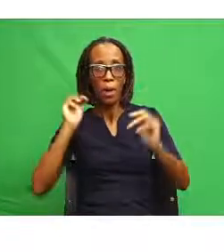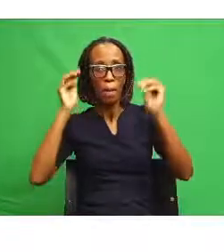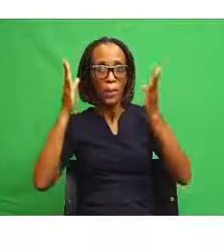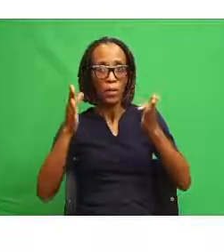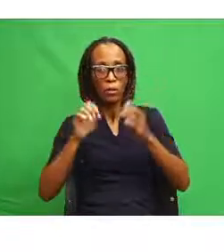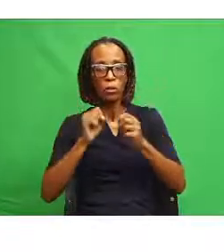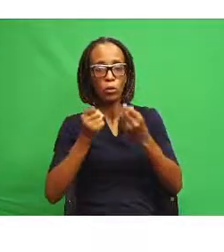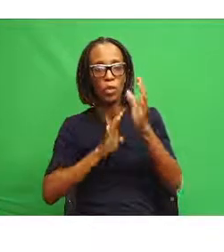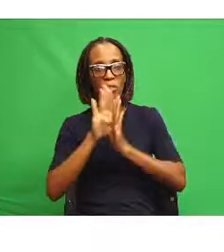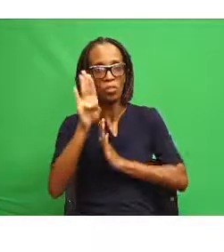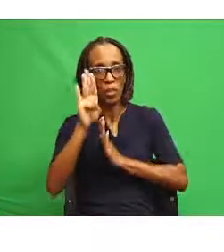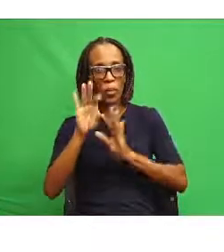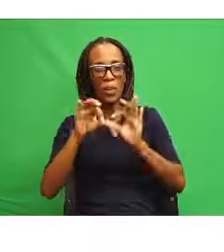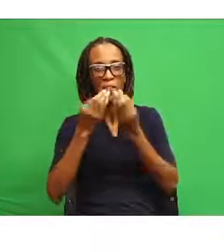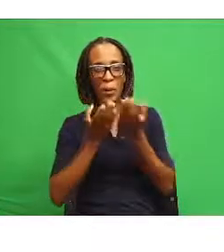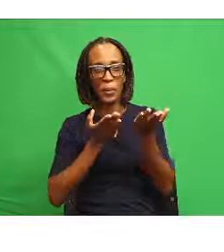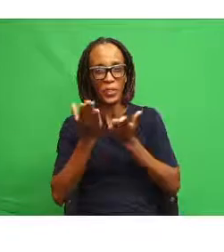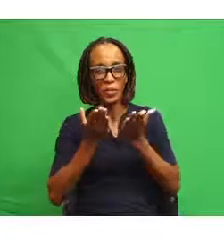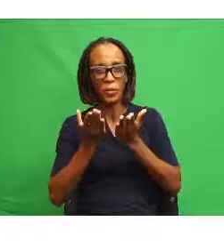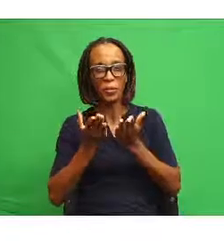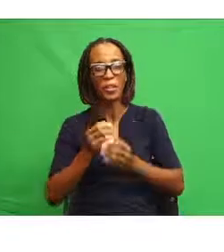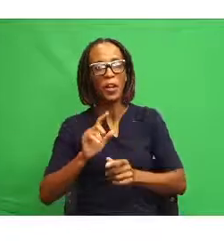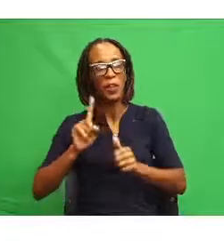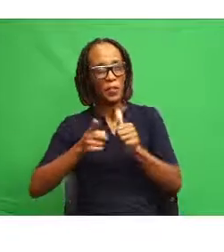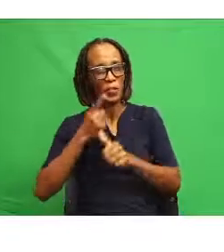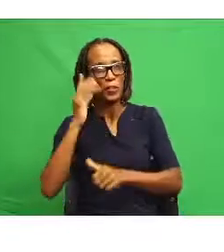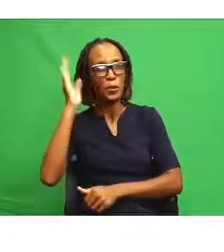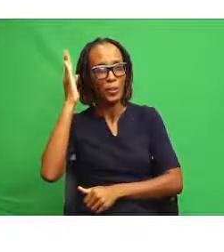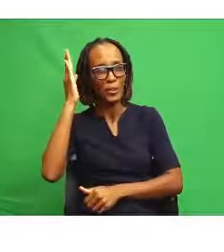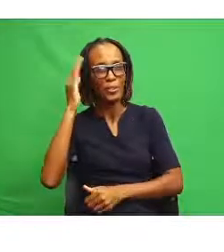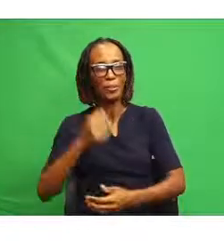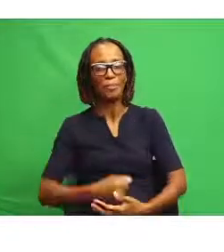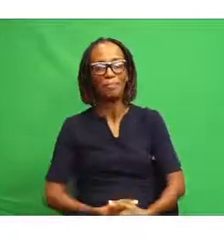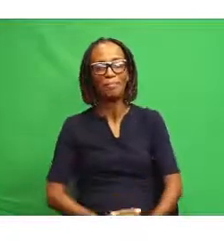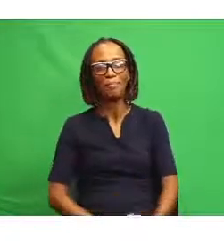Family Services, to the podium to welcome and address you.